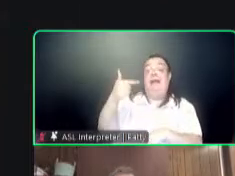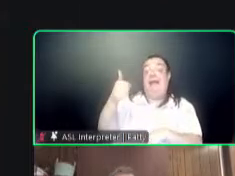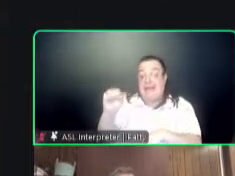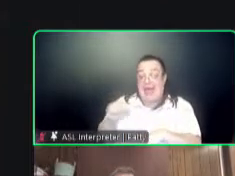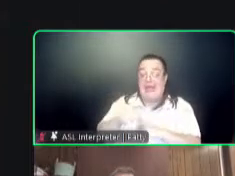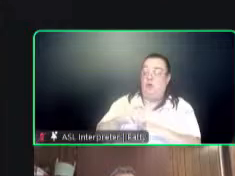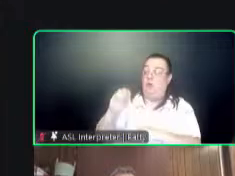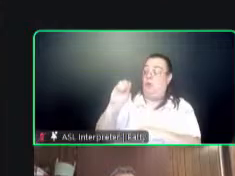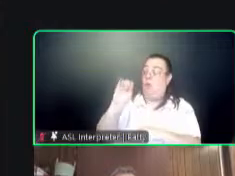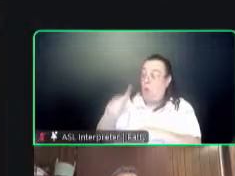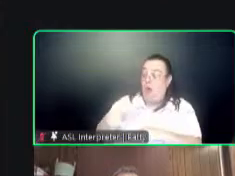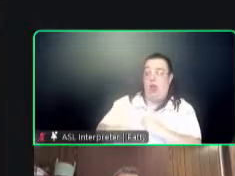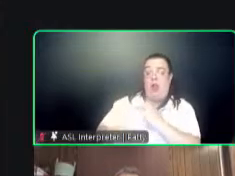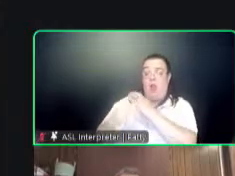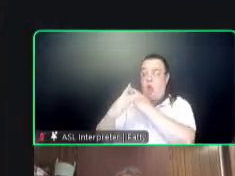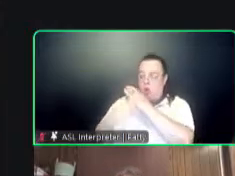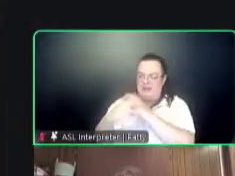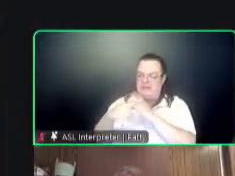flat.